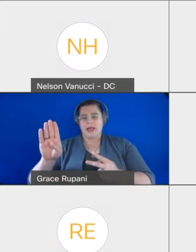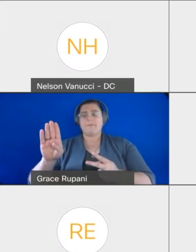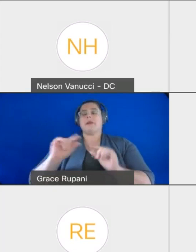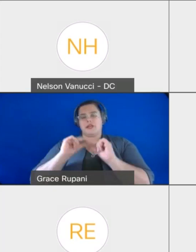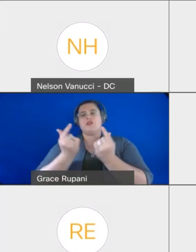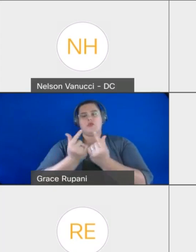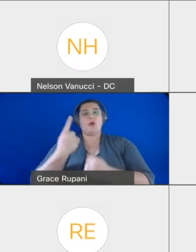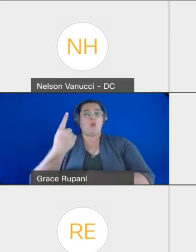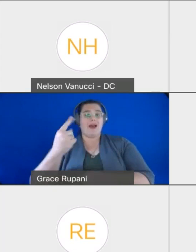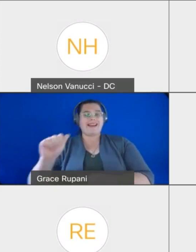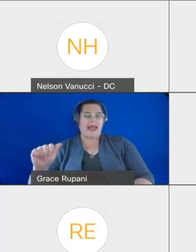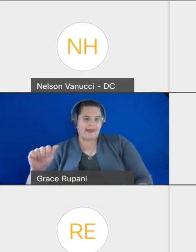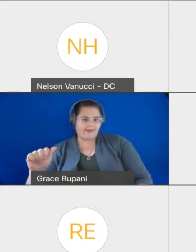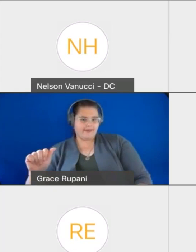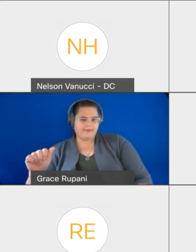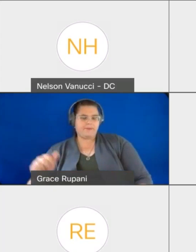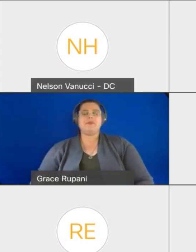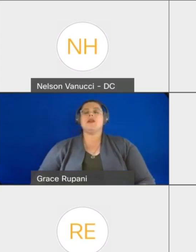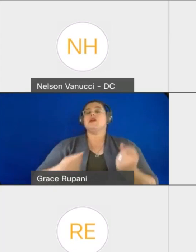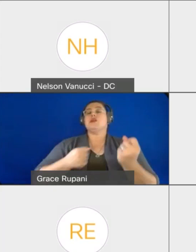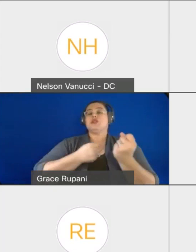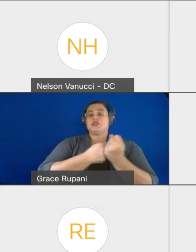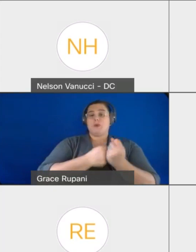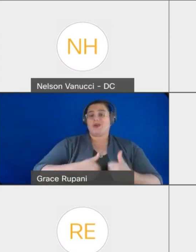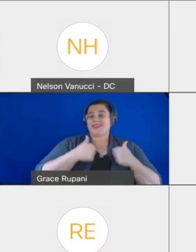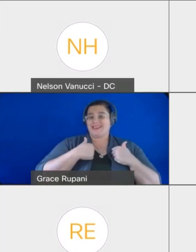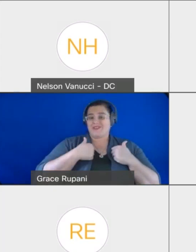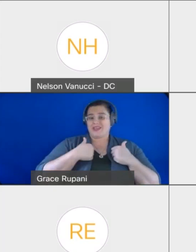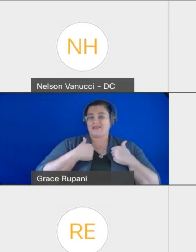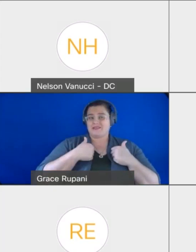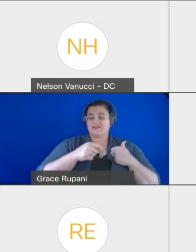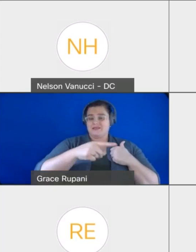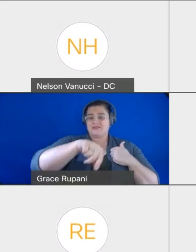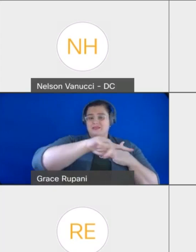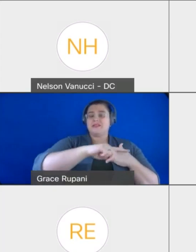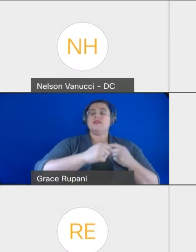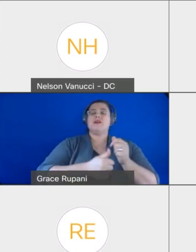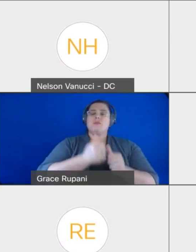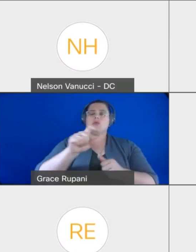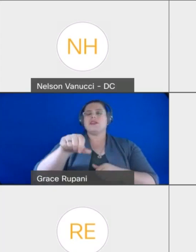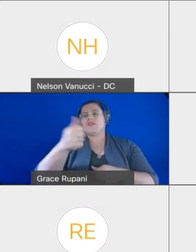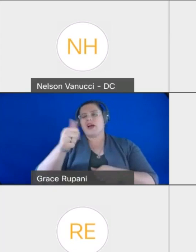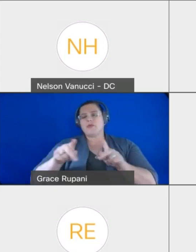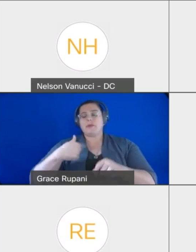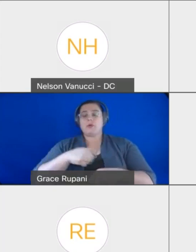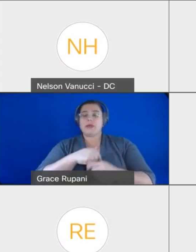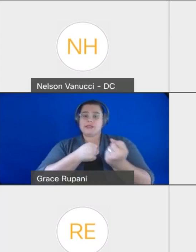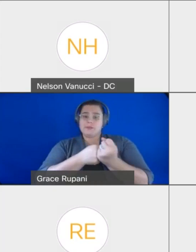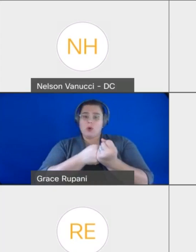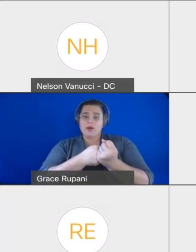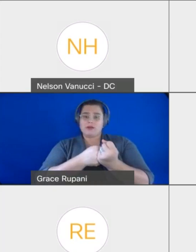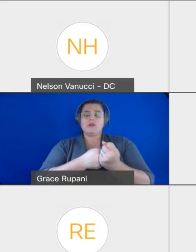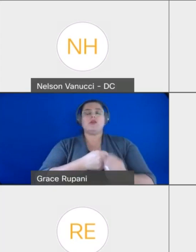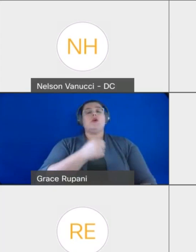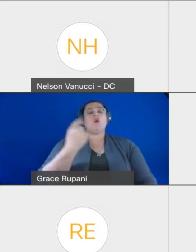1A. People in supported living, most of the other people that we support would be in Group